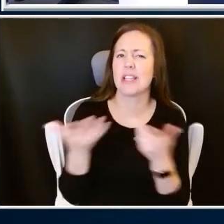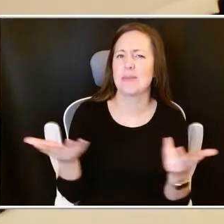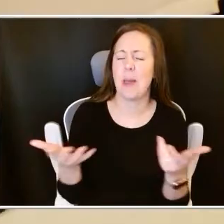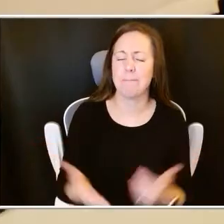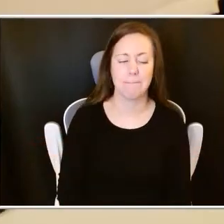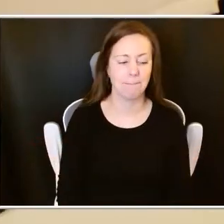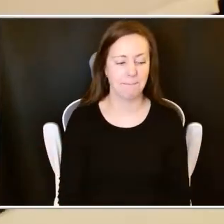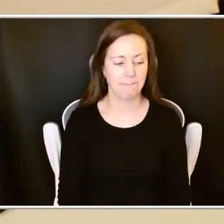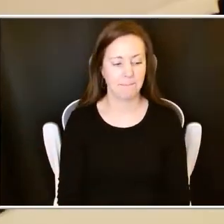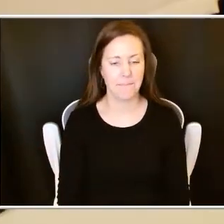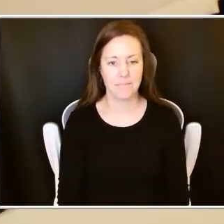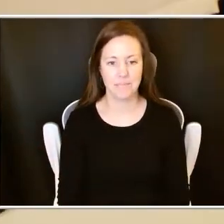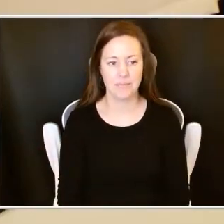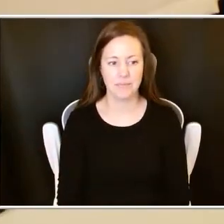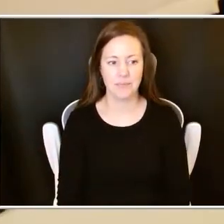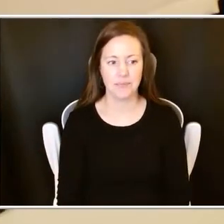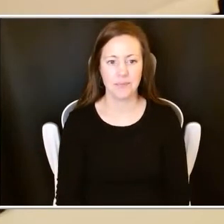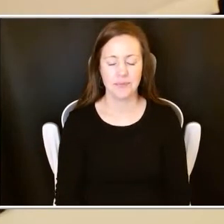Well, I think just,